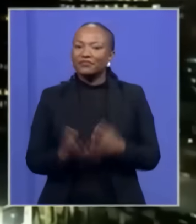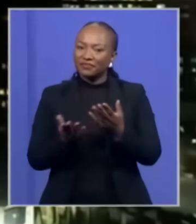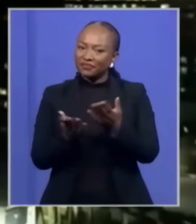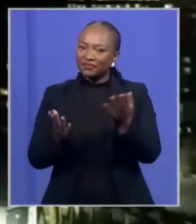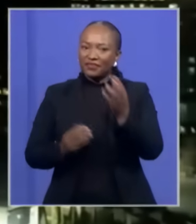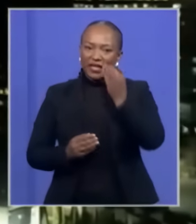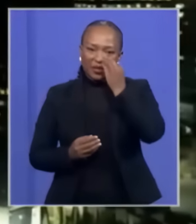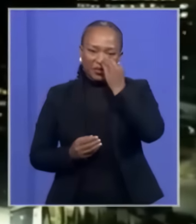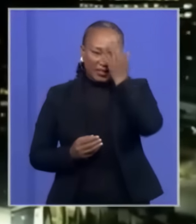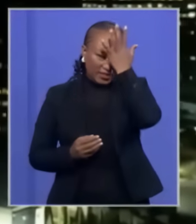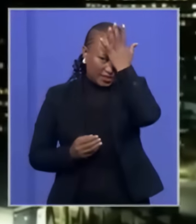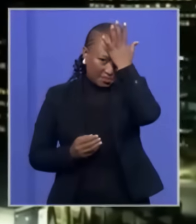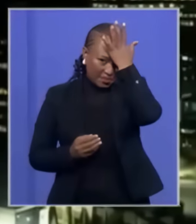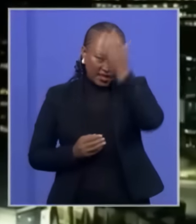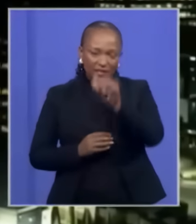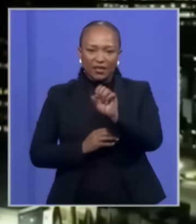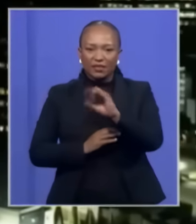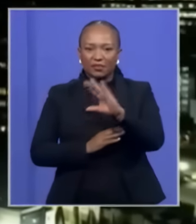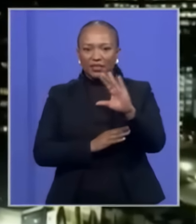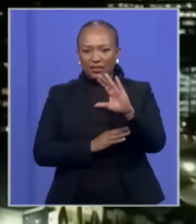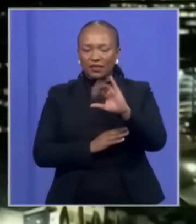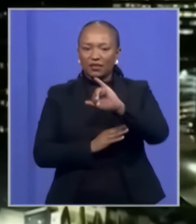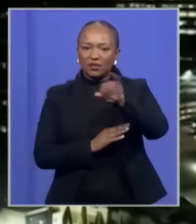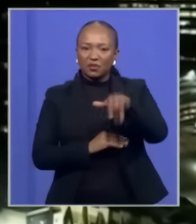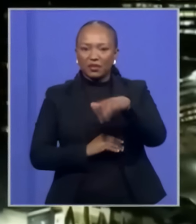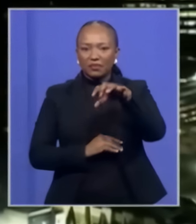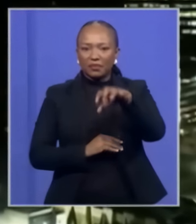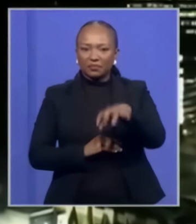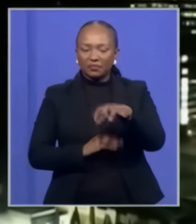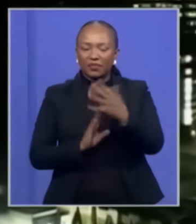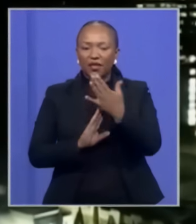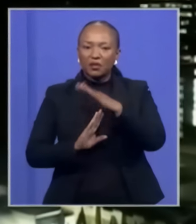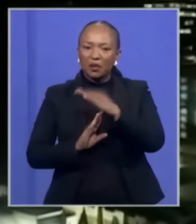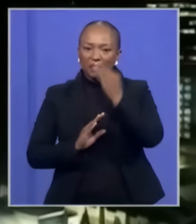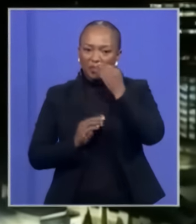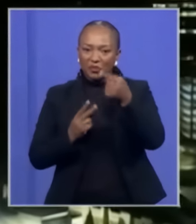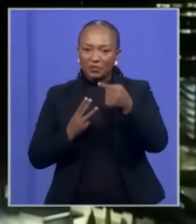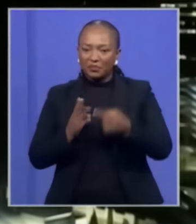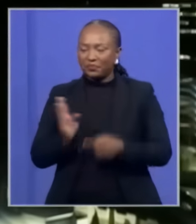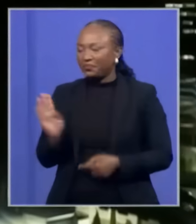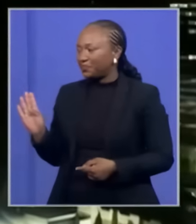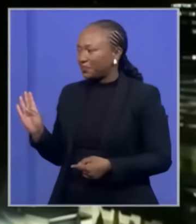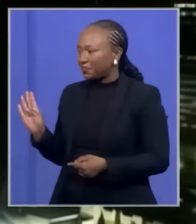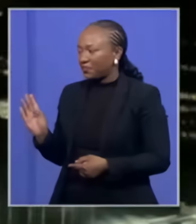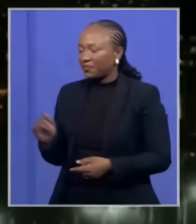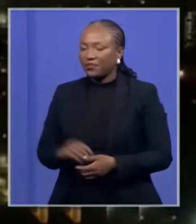Tšea ke ditaba tša sepedi tša SABC 2 go tšwa ka Auckland Park, Johannesburg. Ditlhogo tša tšona ke tše.